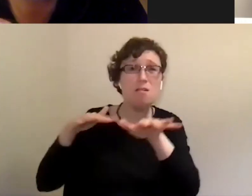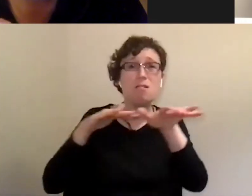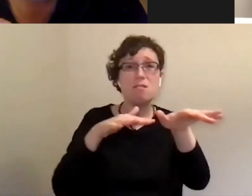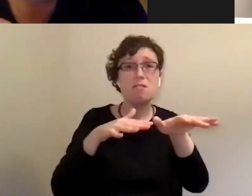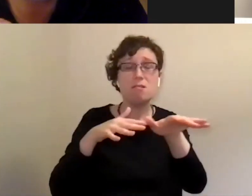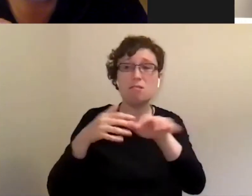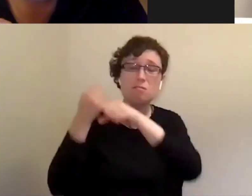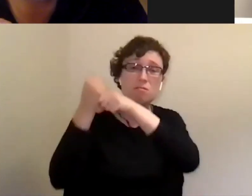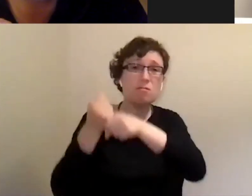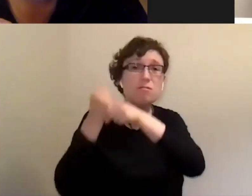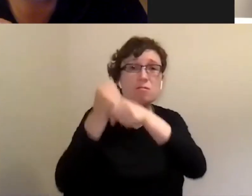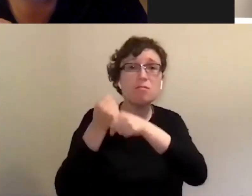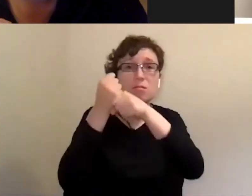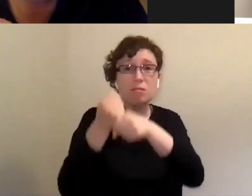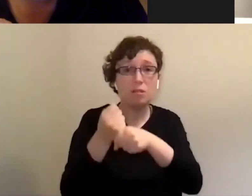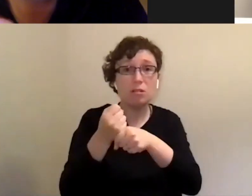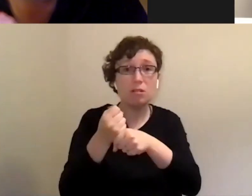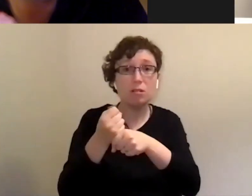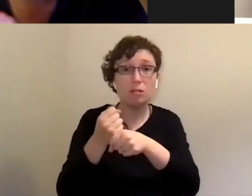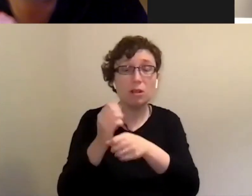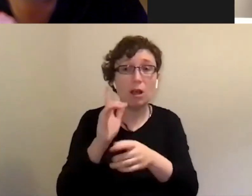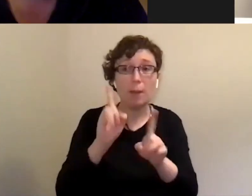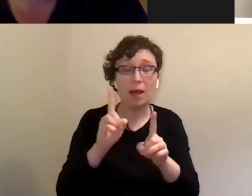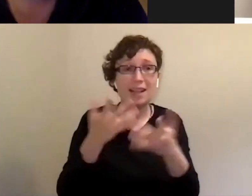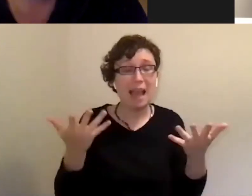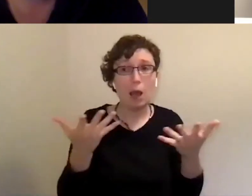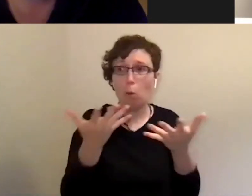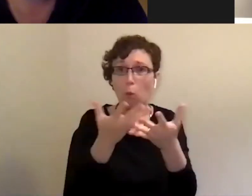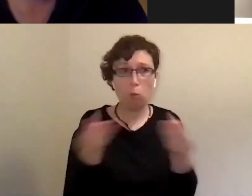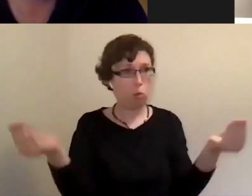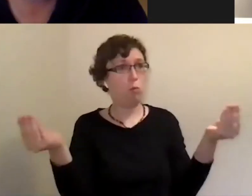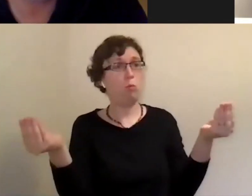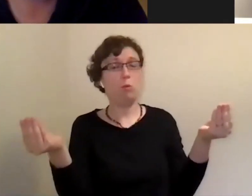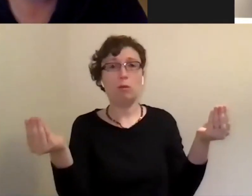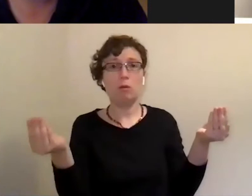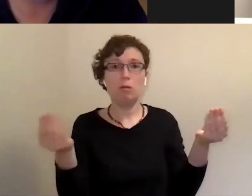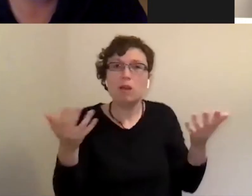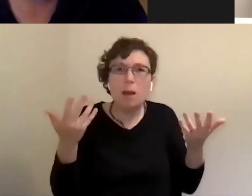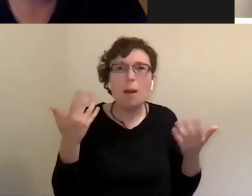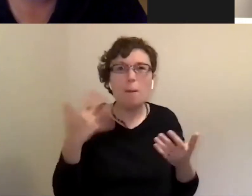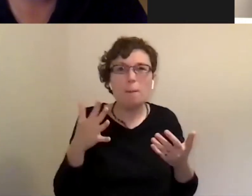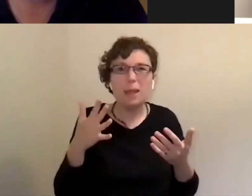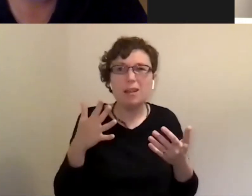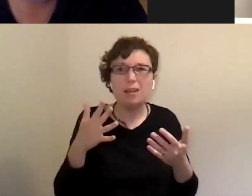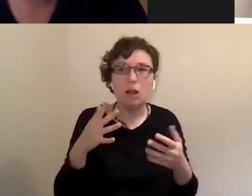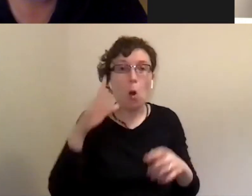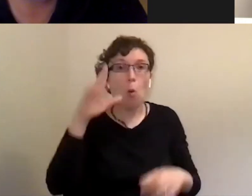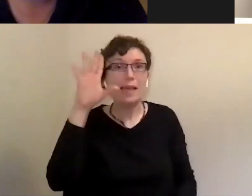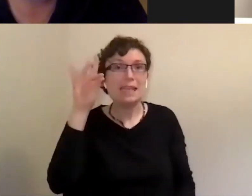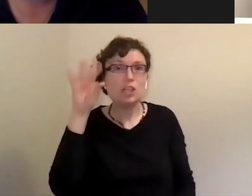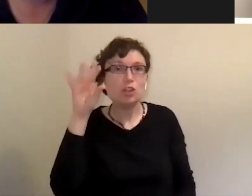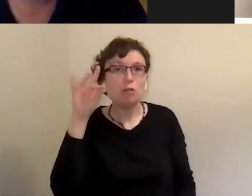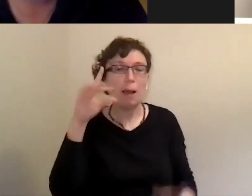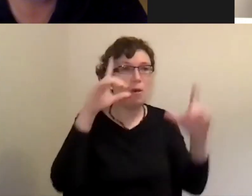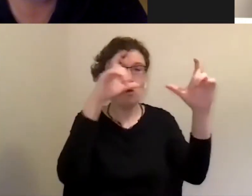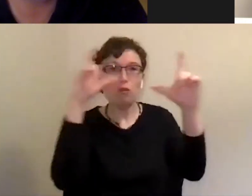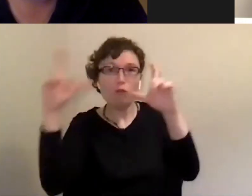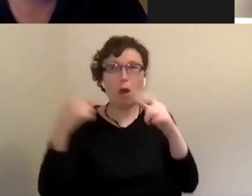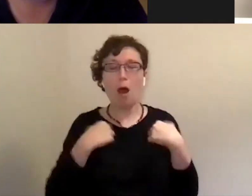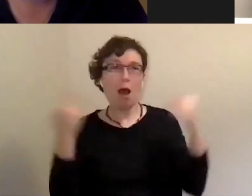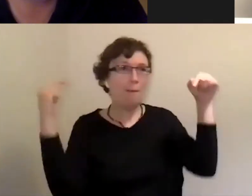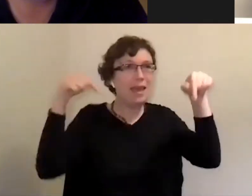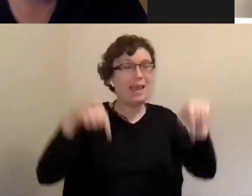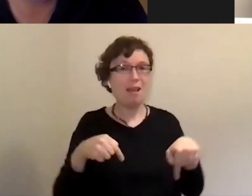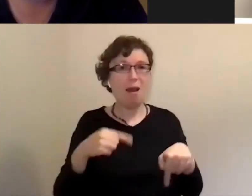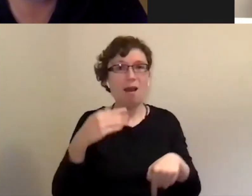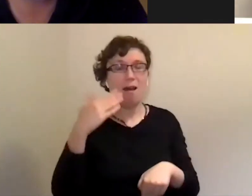a few pictures for your Instagram and posted them with a nice hashtag BLM protest? What happened since then?